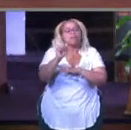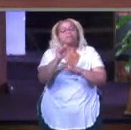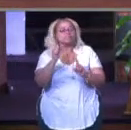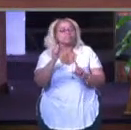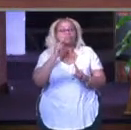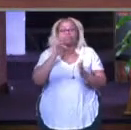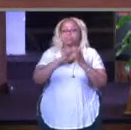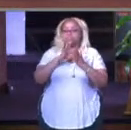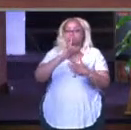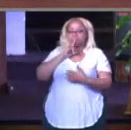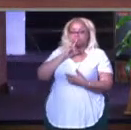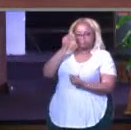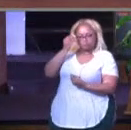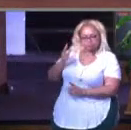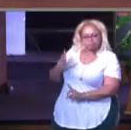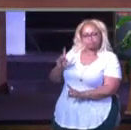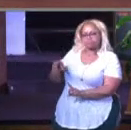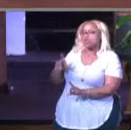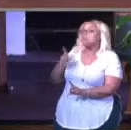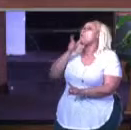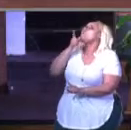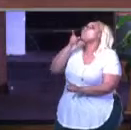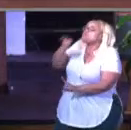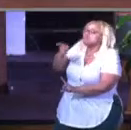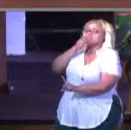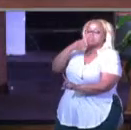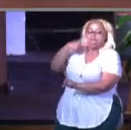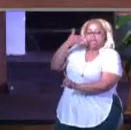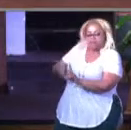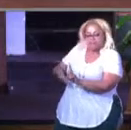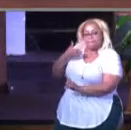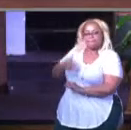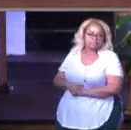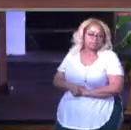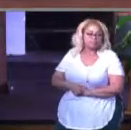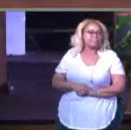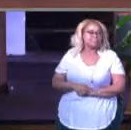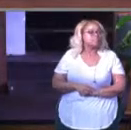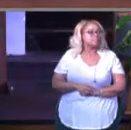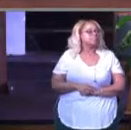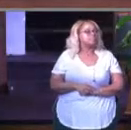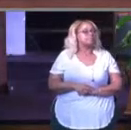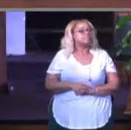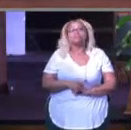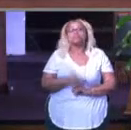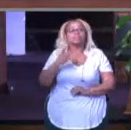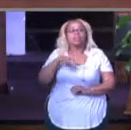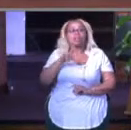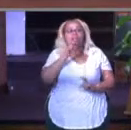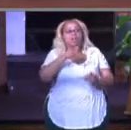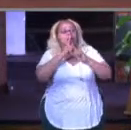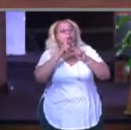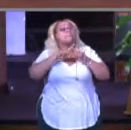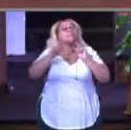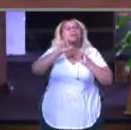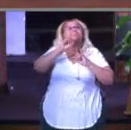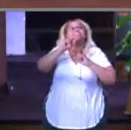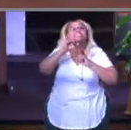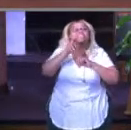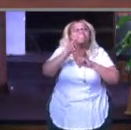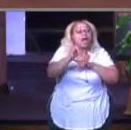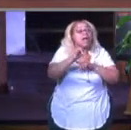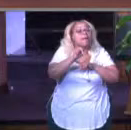coming back. So Jesus presses in and asks them, "But who do you say that I am?" Nobody answers except for